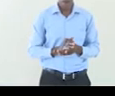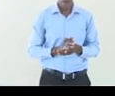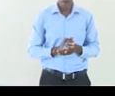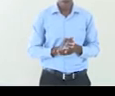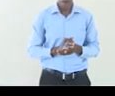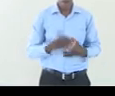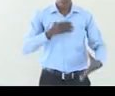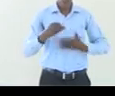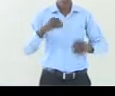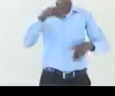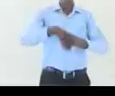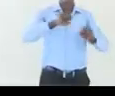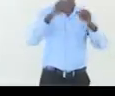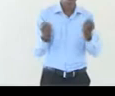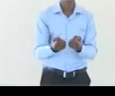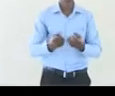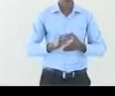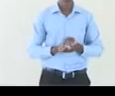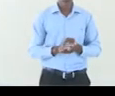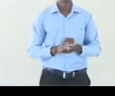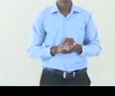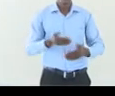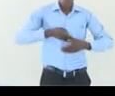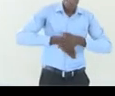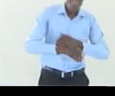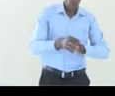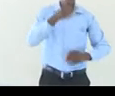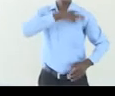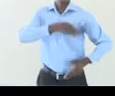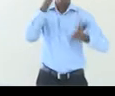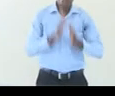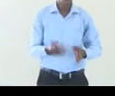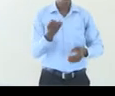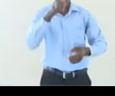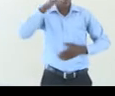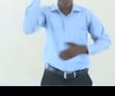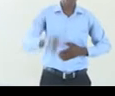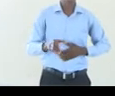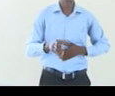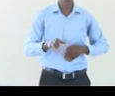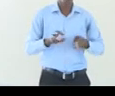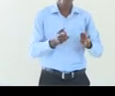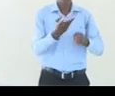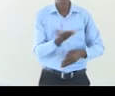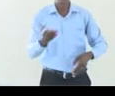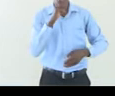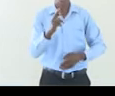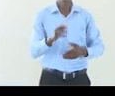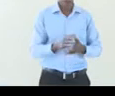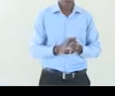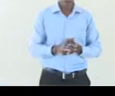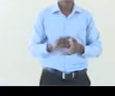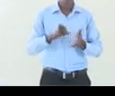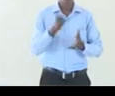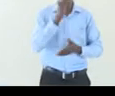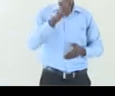Vested interests in society, including beneficiaries of a corrupt status quo, because what we are talking about now is a